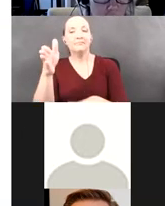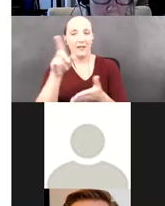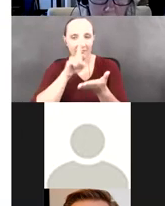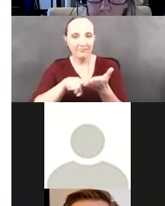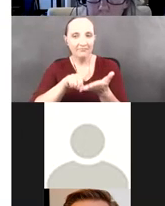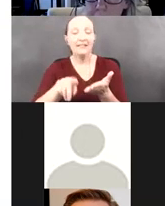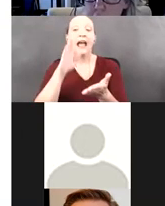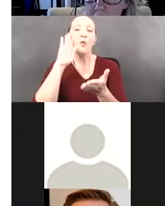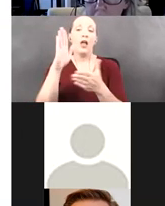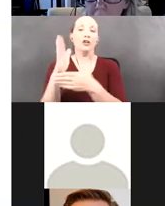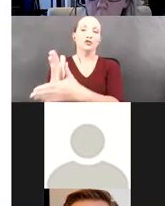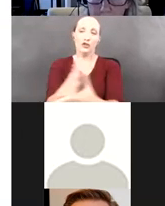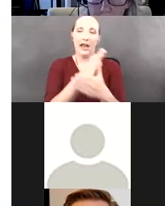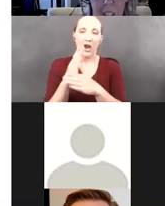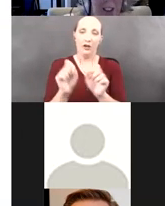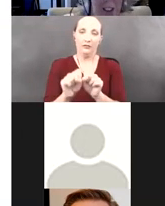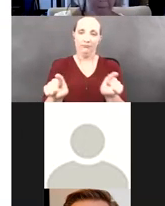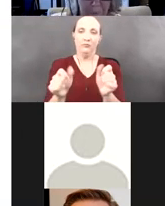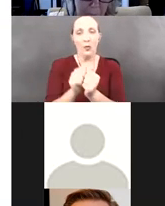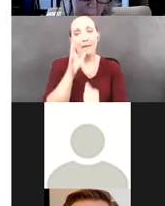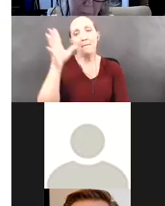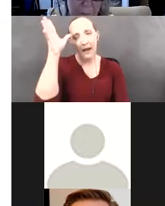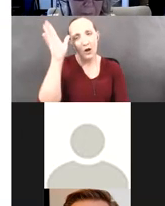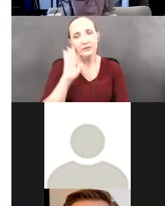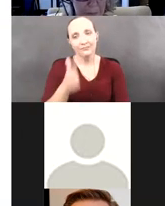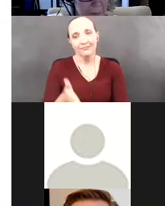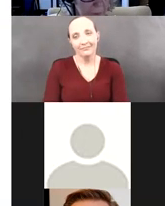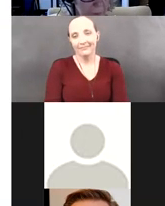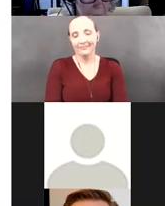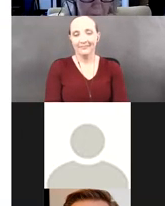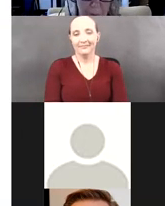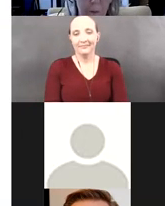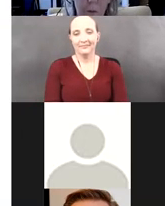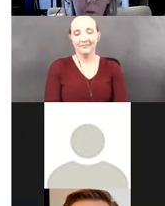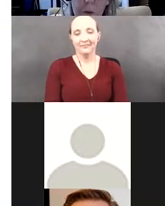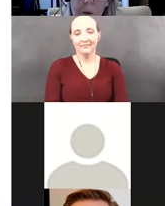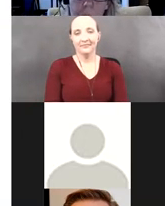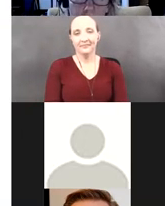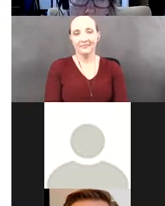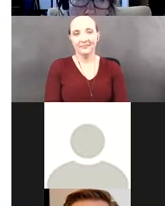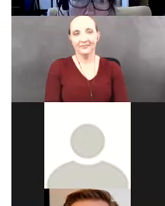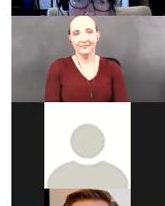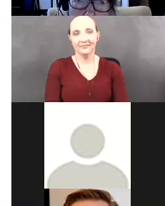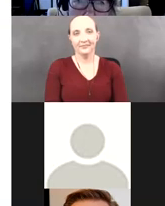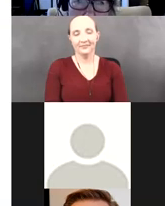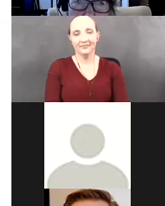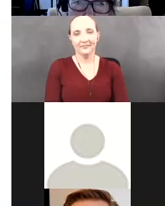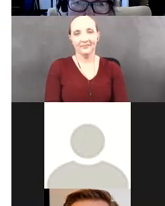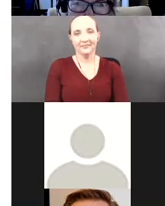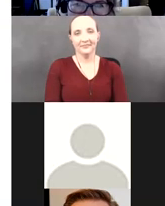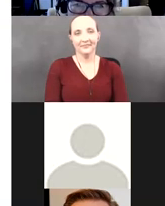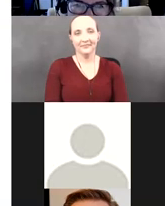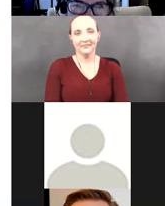and share that information with parents. So now, when you go into cuando our course, entran you're the student in nuestro- our course, en nuestros and you've all cursos